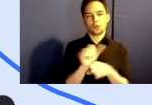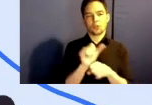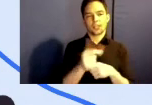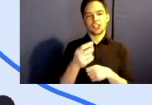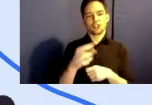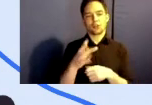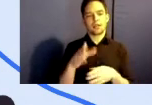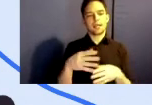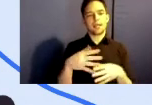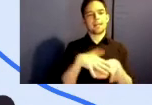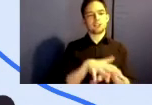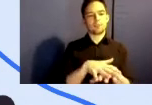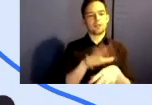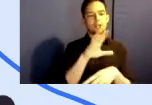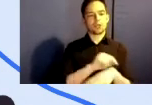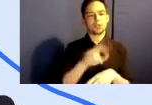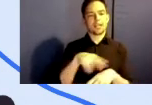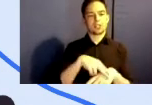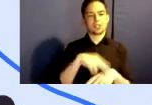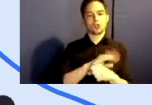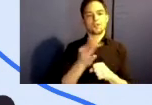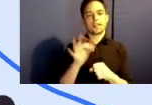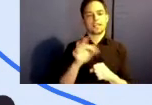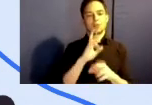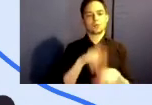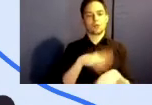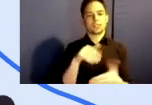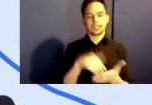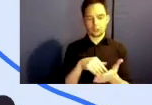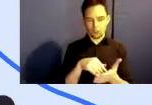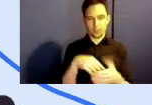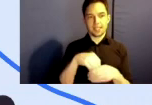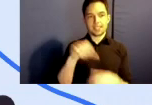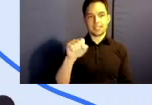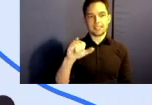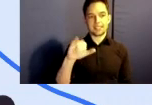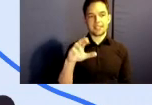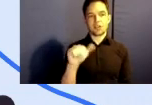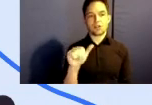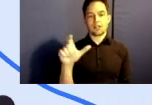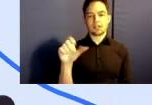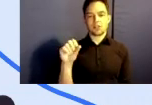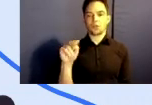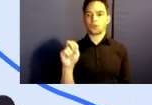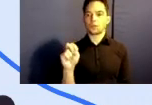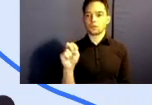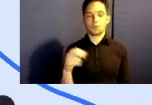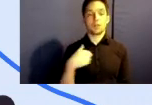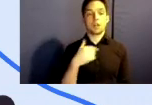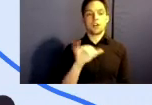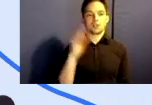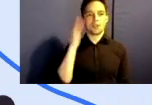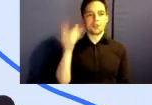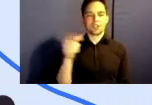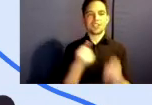mainstreaming consultant at the National COVID-19 Response Center in Sierra Leone. And I also happen to know she's a supporter